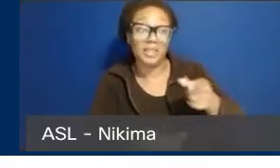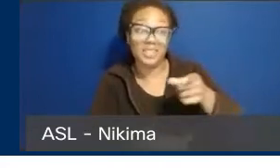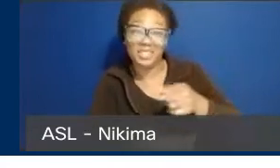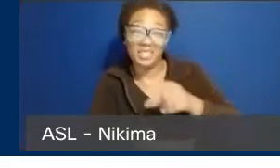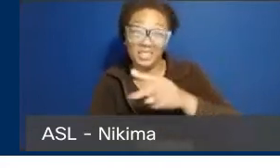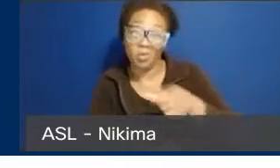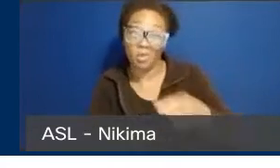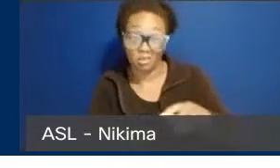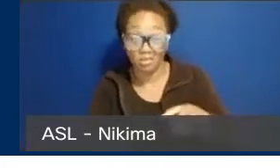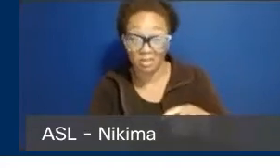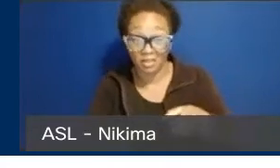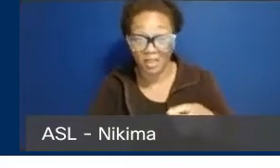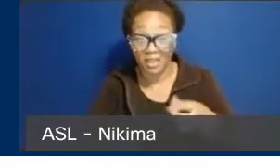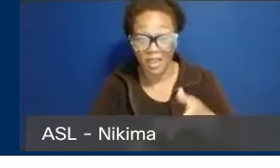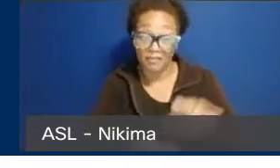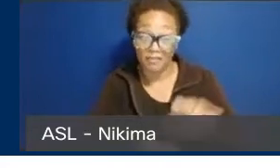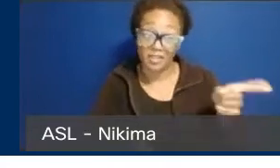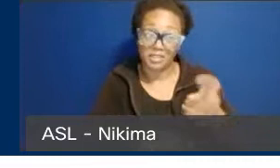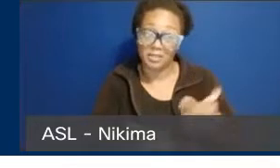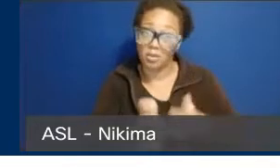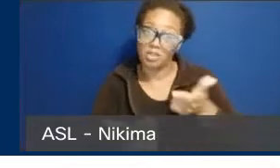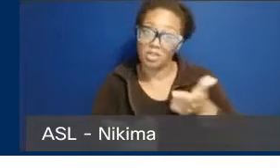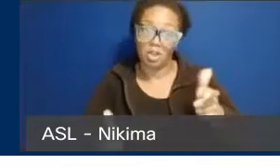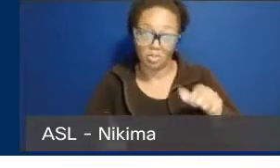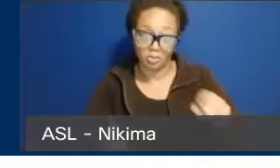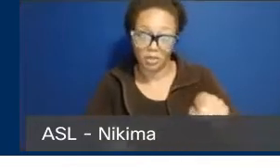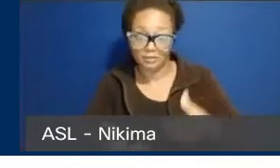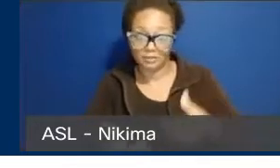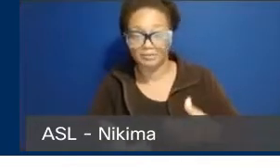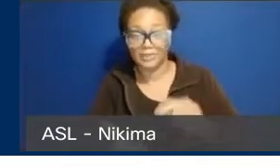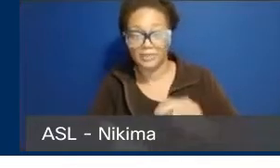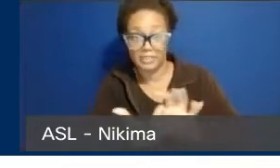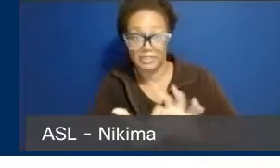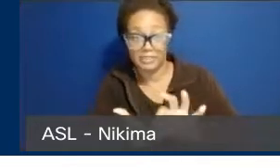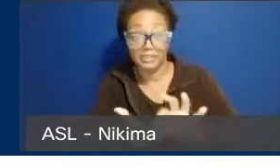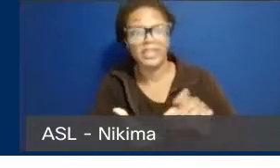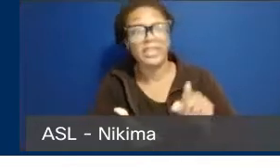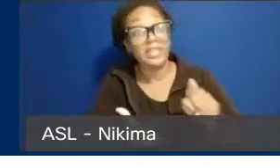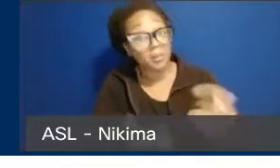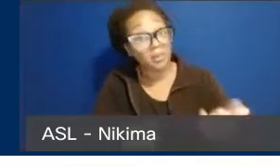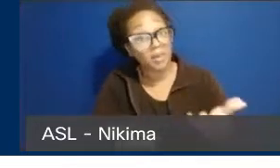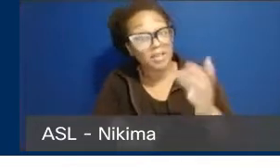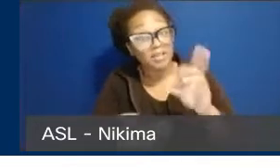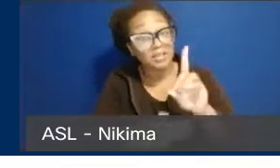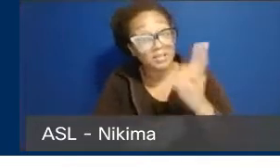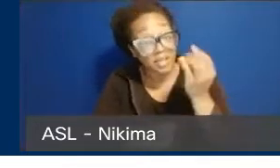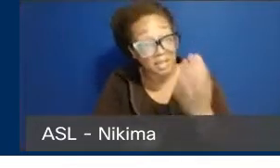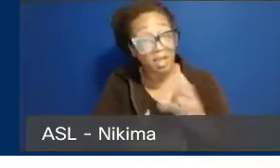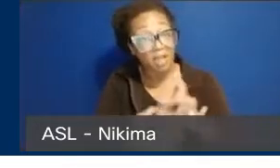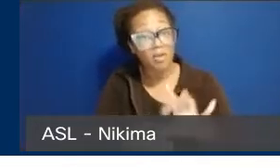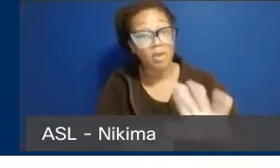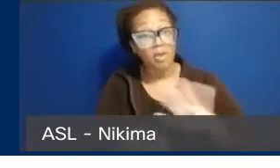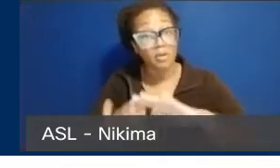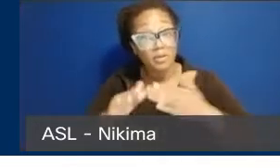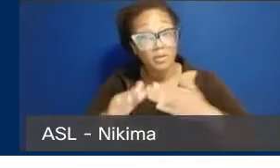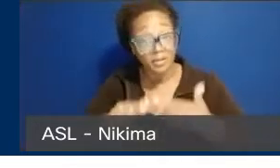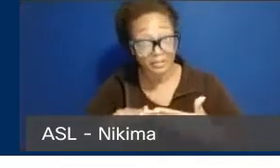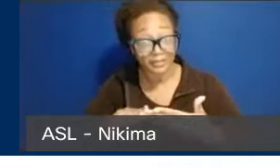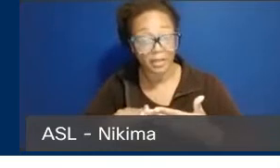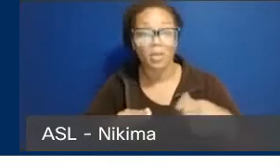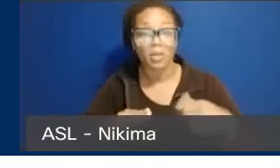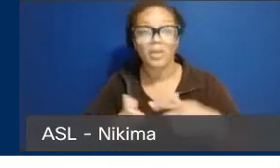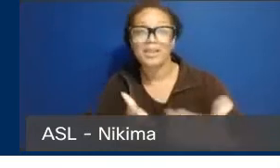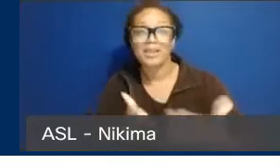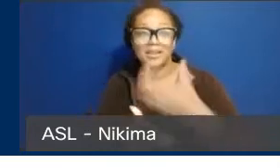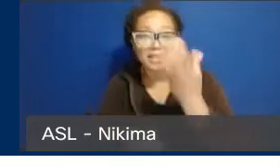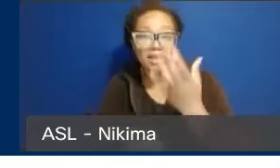data for your community. And we collect the data once a month,